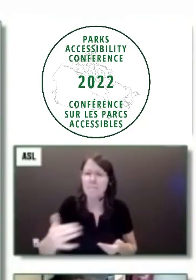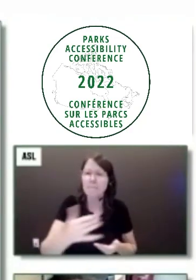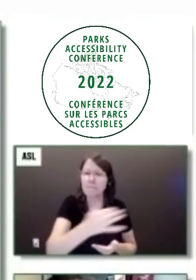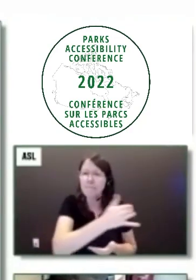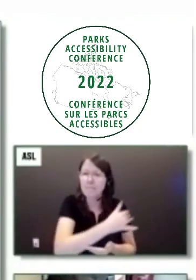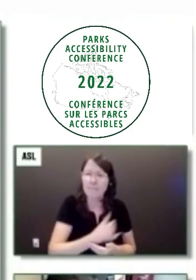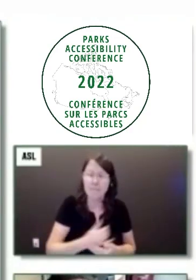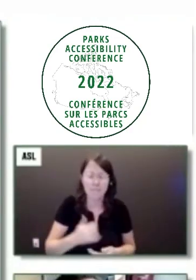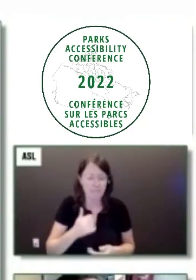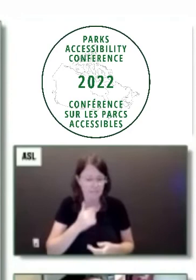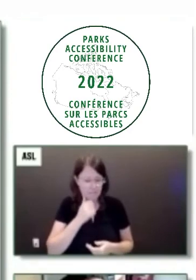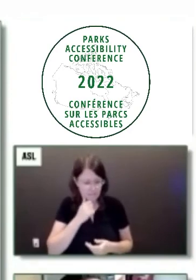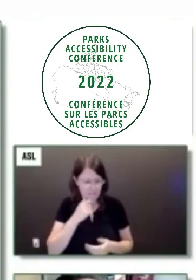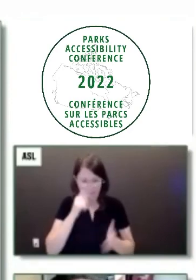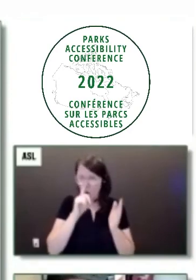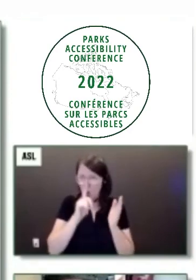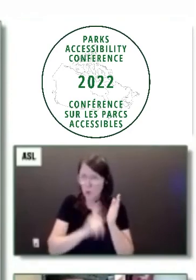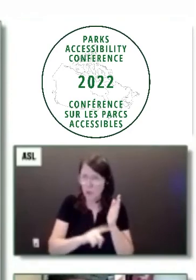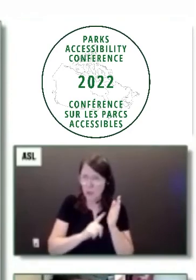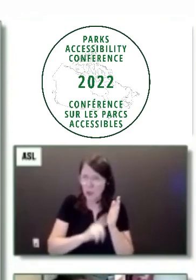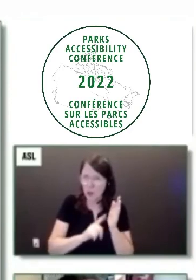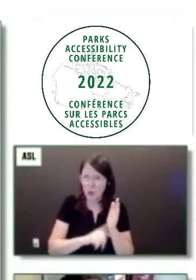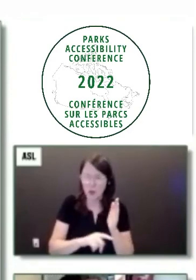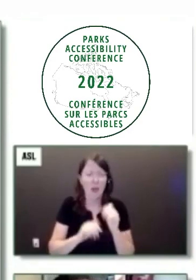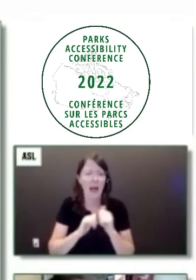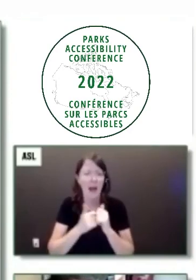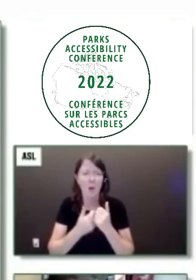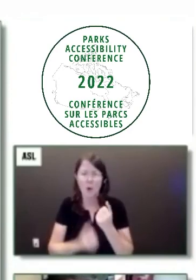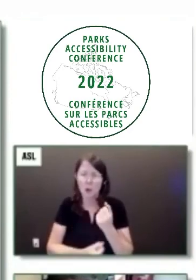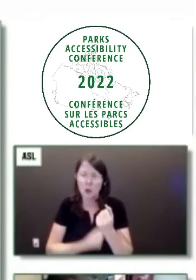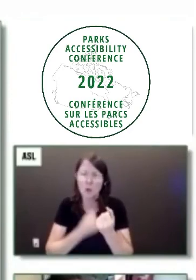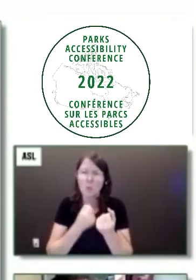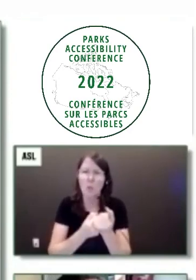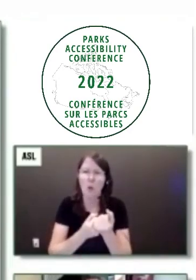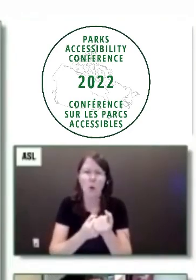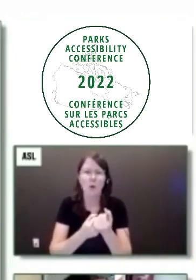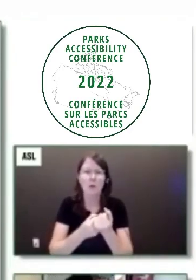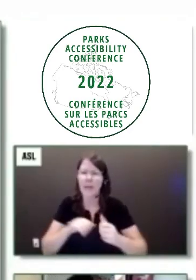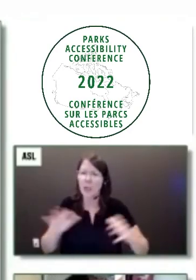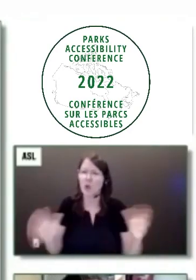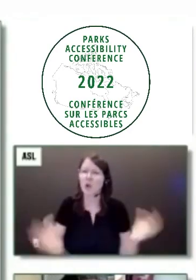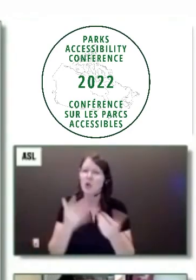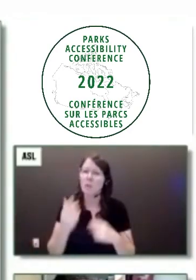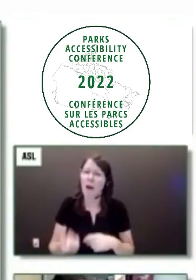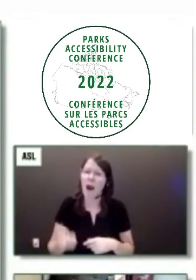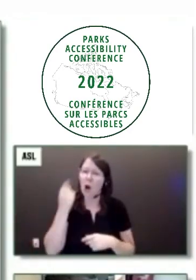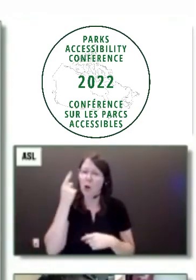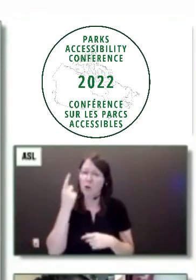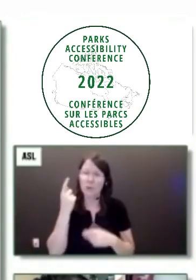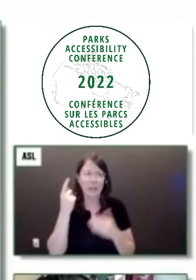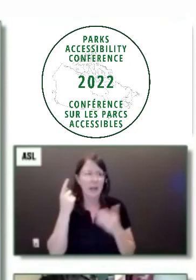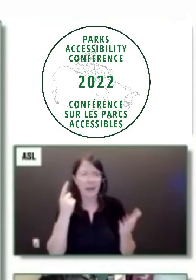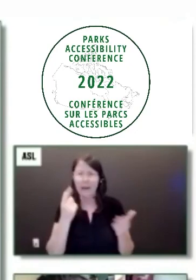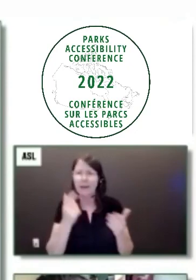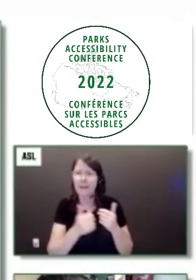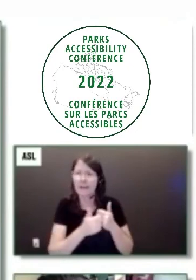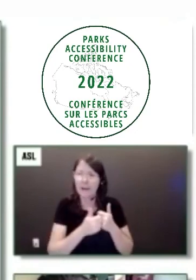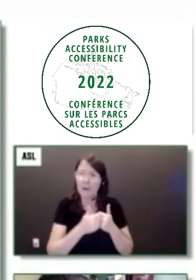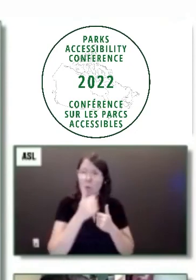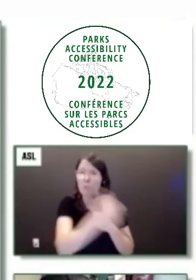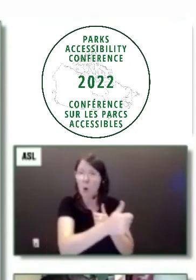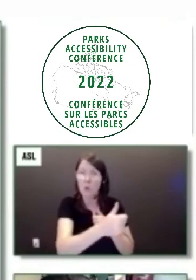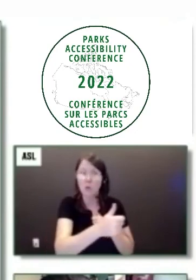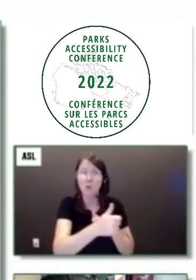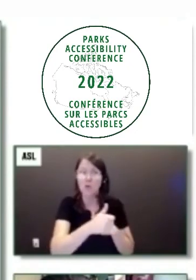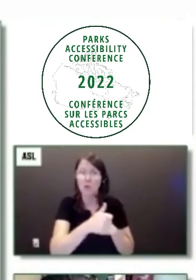an understanding of the development and implementation of accessibility standards in remote and rural spaces. Next slide.